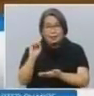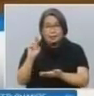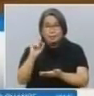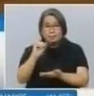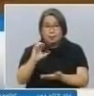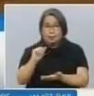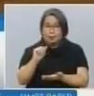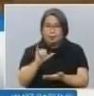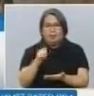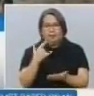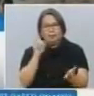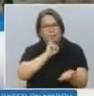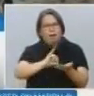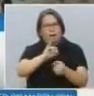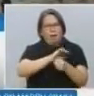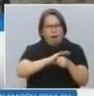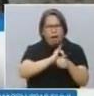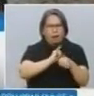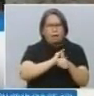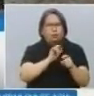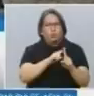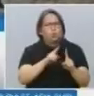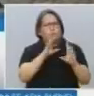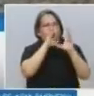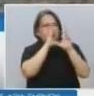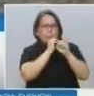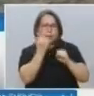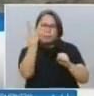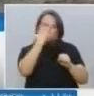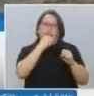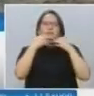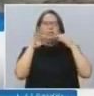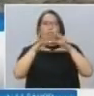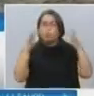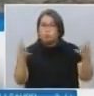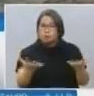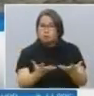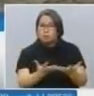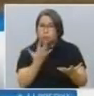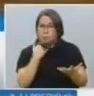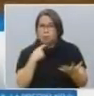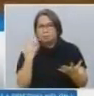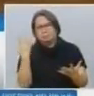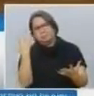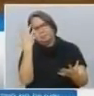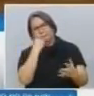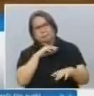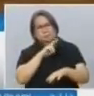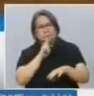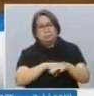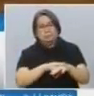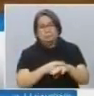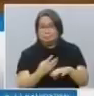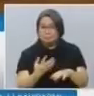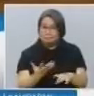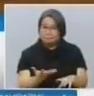widely regarded as one of our country's treasures and admired worldwide for its natural beauty, has sadly